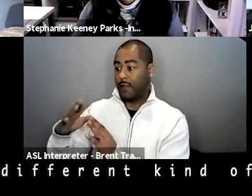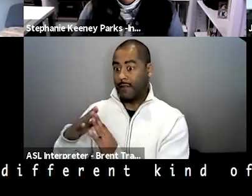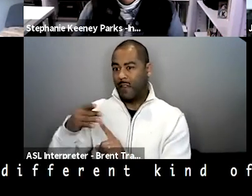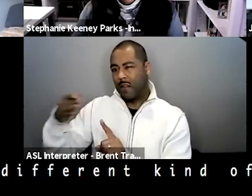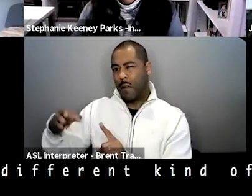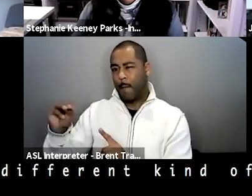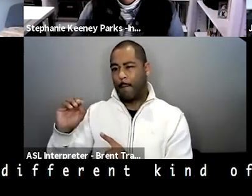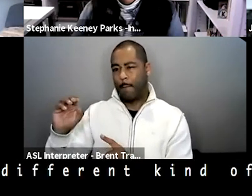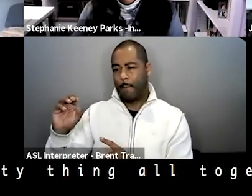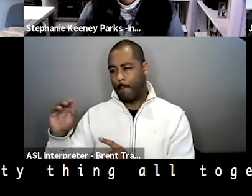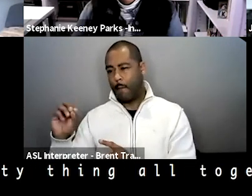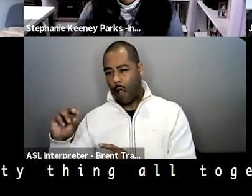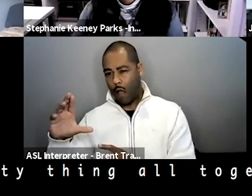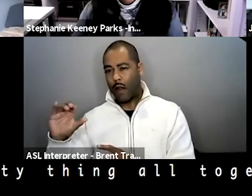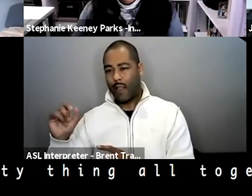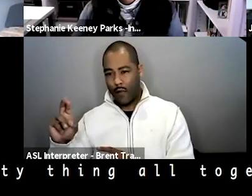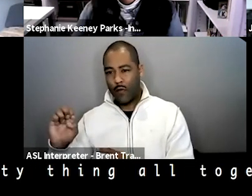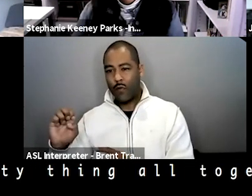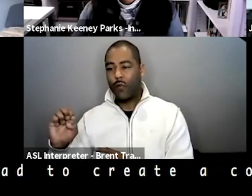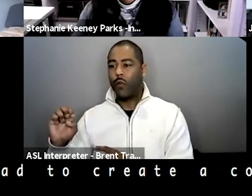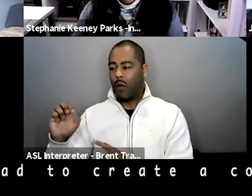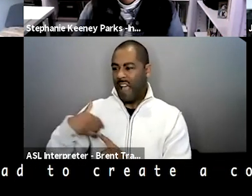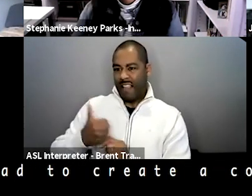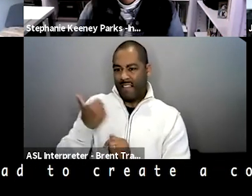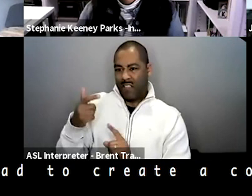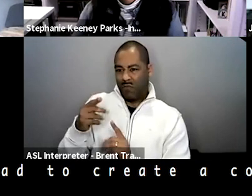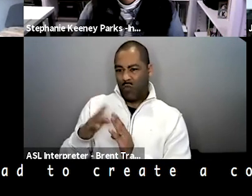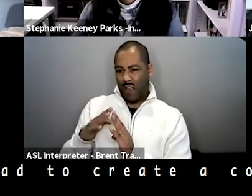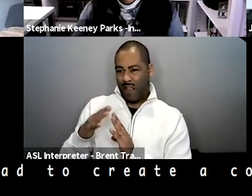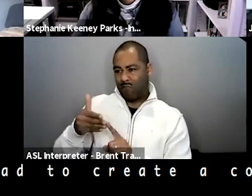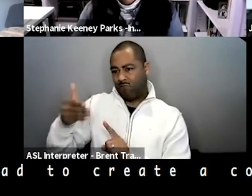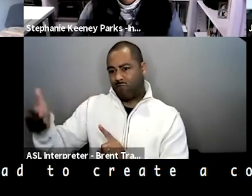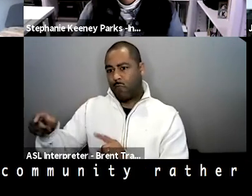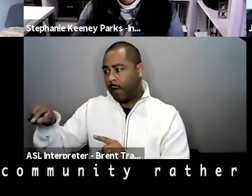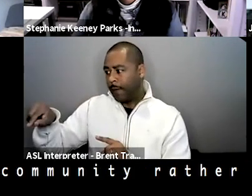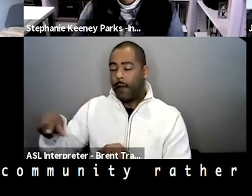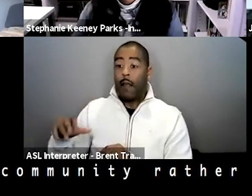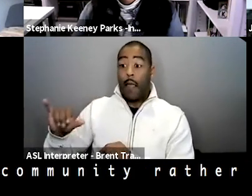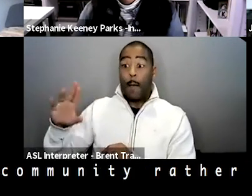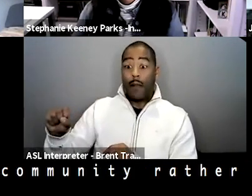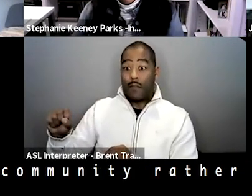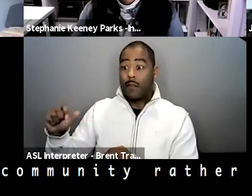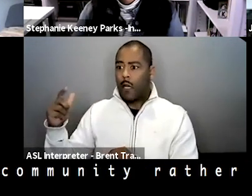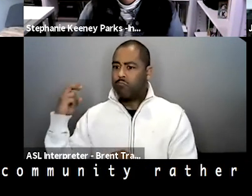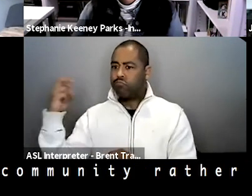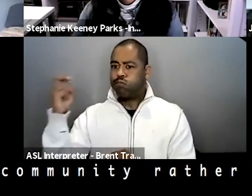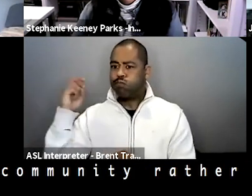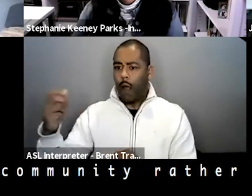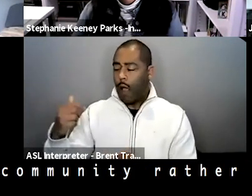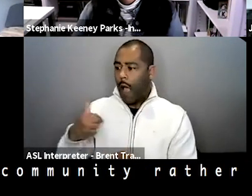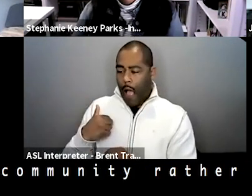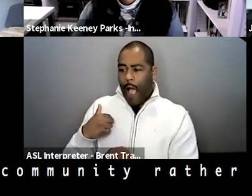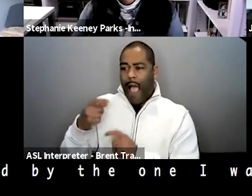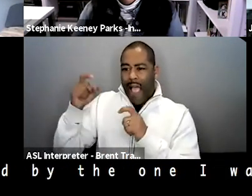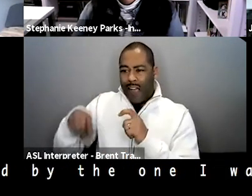know that bus, and it's a different kind of, you know, community thing altogether. But I had to create a community.